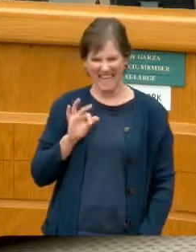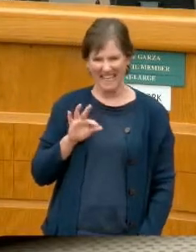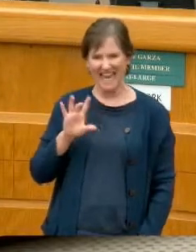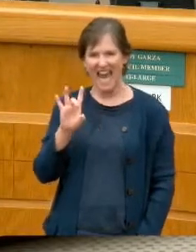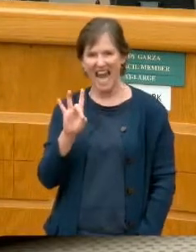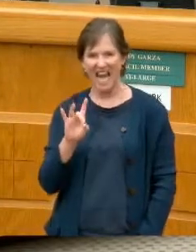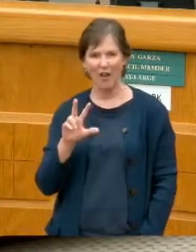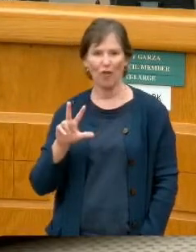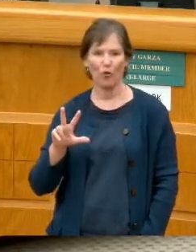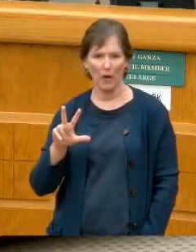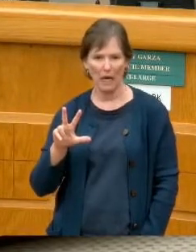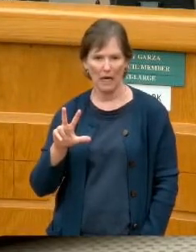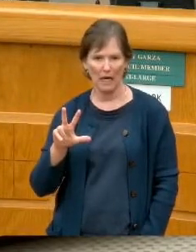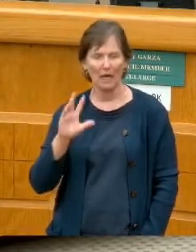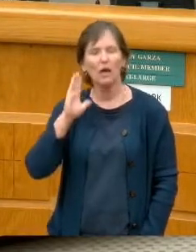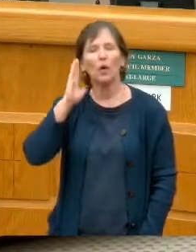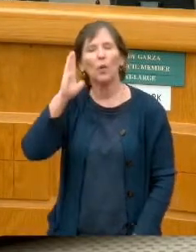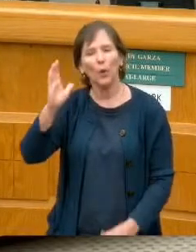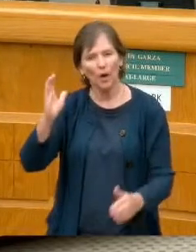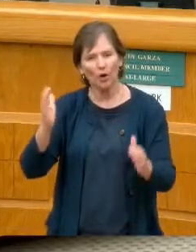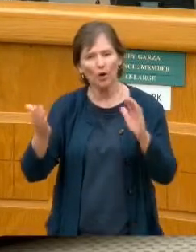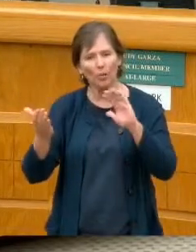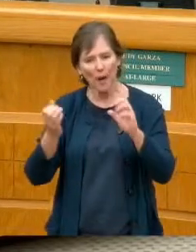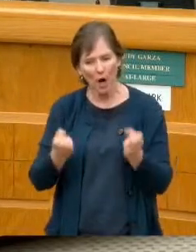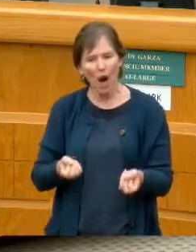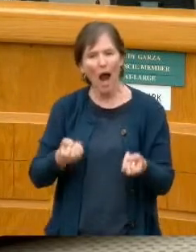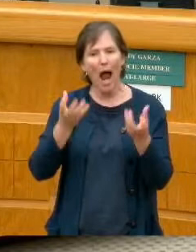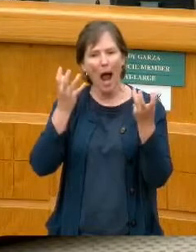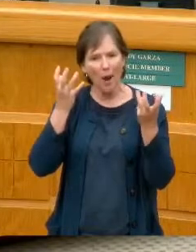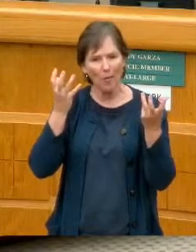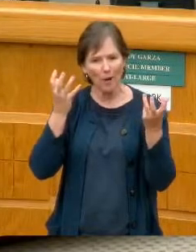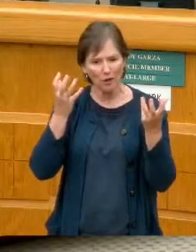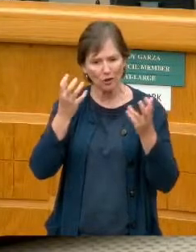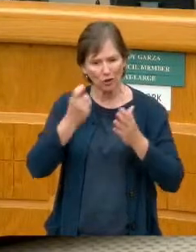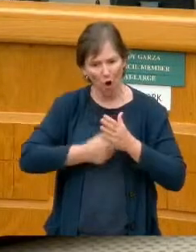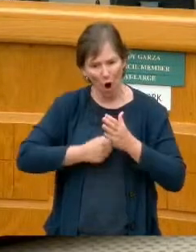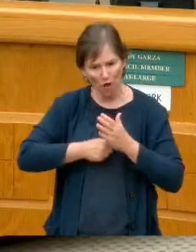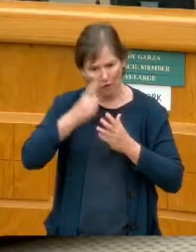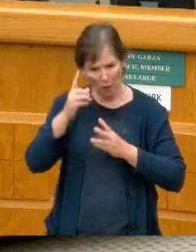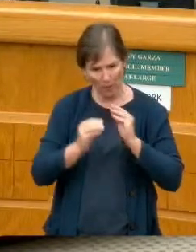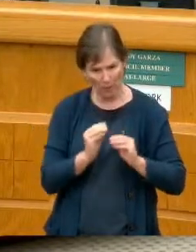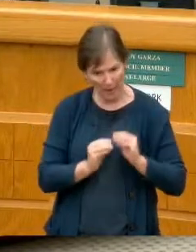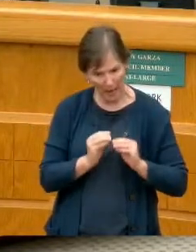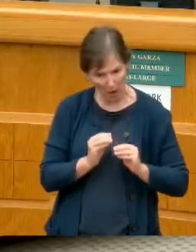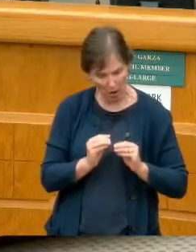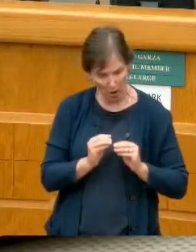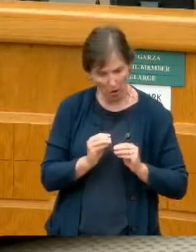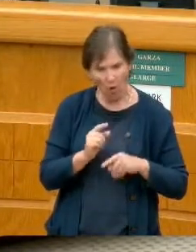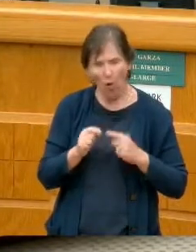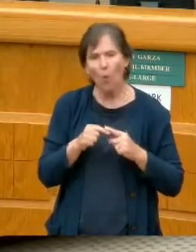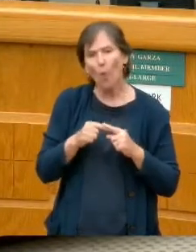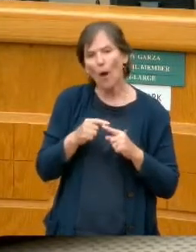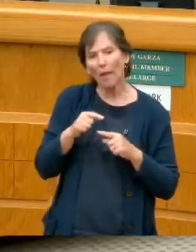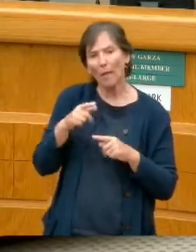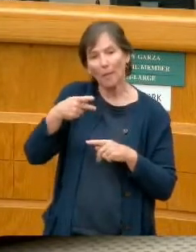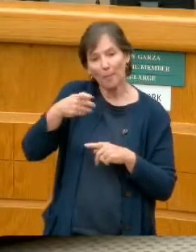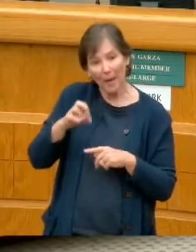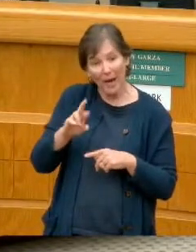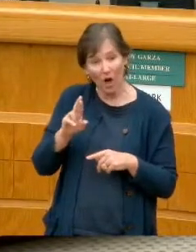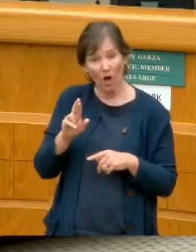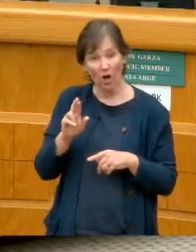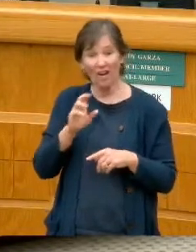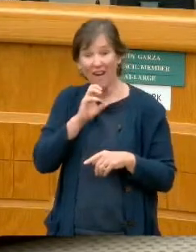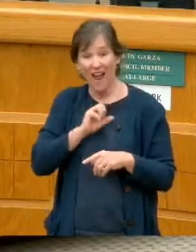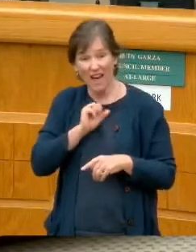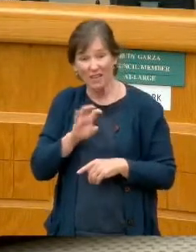age as a factor. And so if it exceeds 50% for this 40-year-old pier, to replace it with a brand new